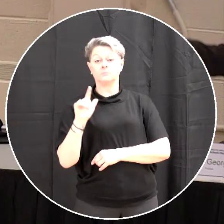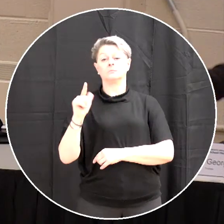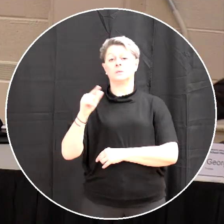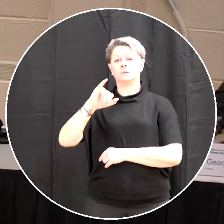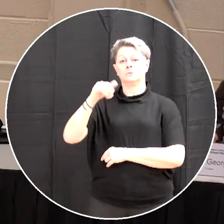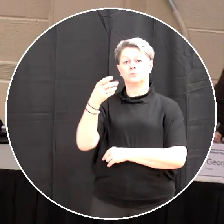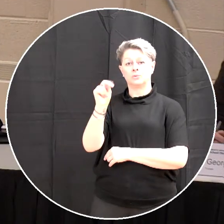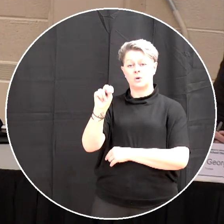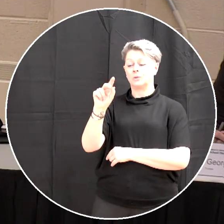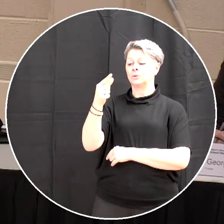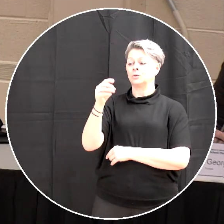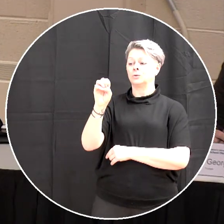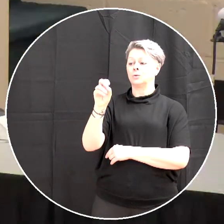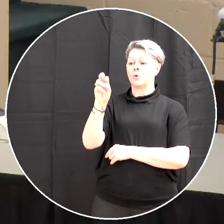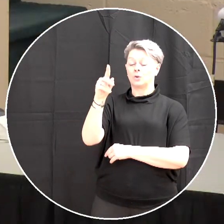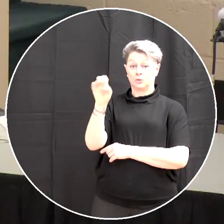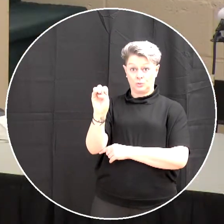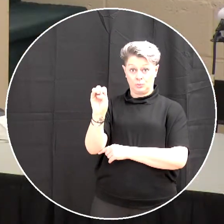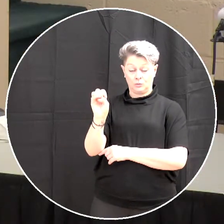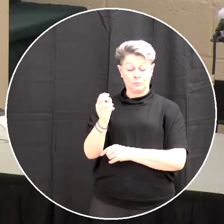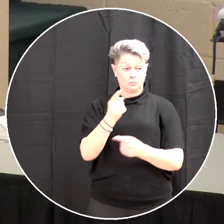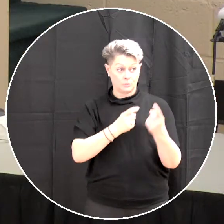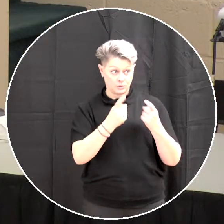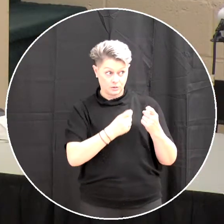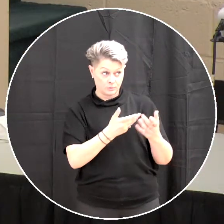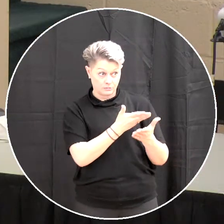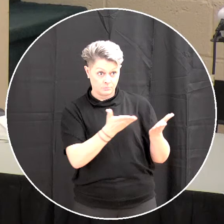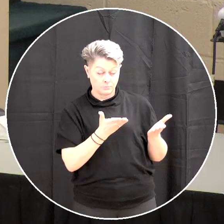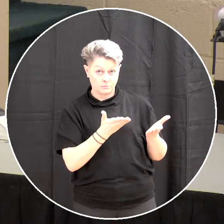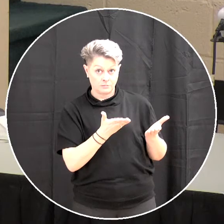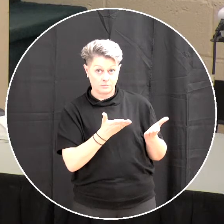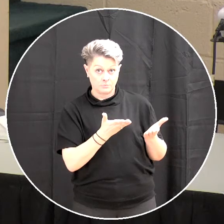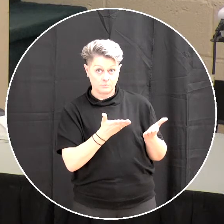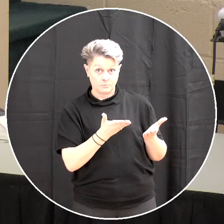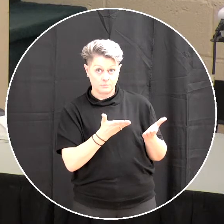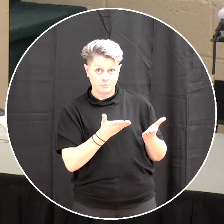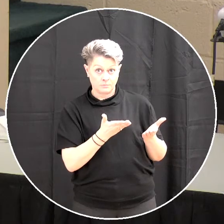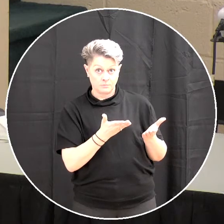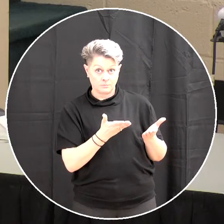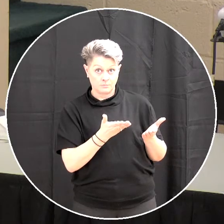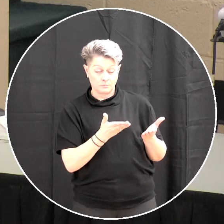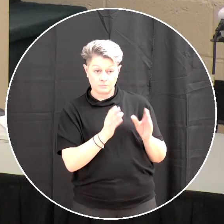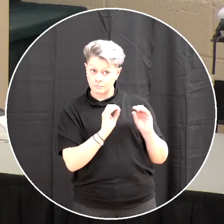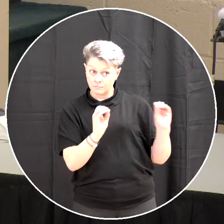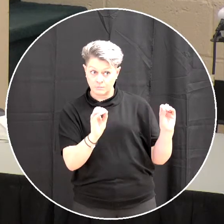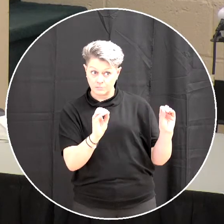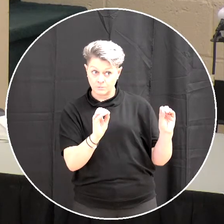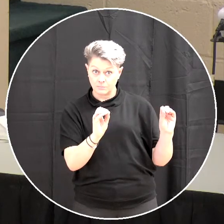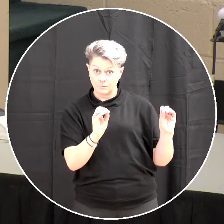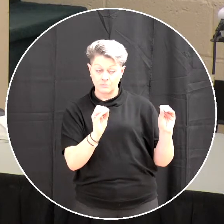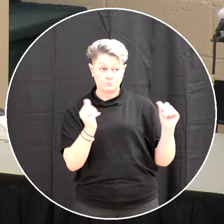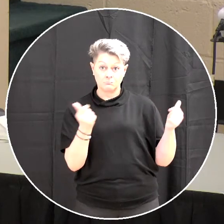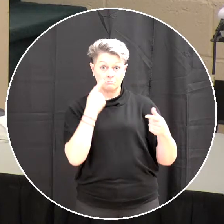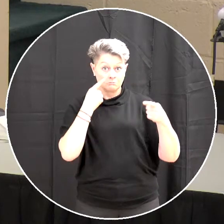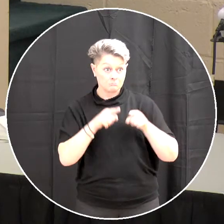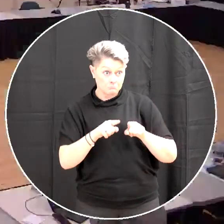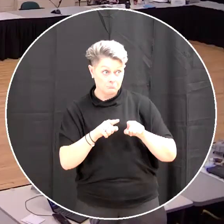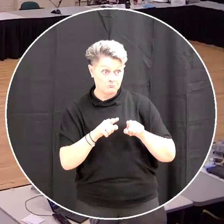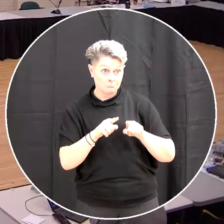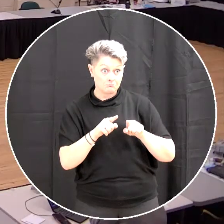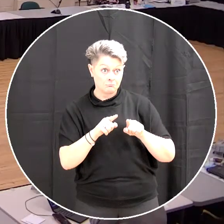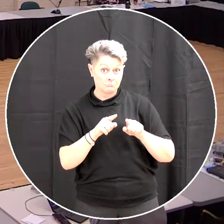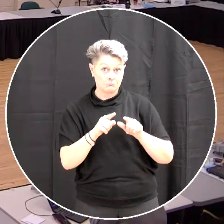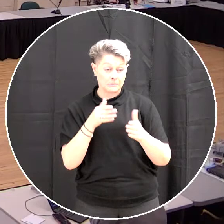John George. Any questions within the trustee piece? Hearing none, all in favor of the motion? Aye.